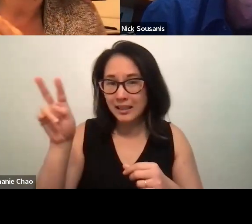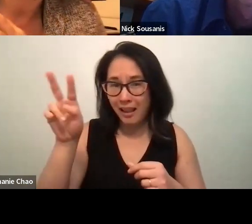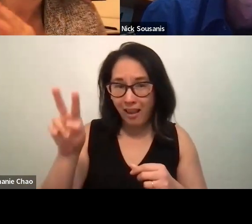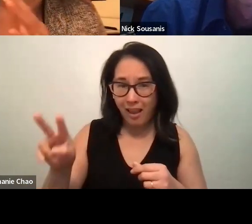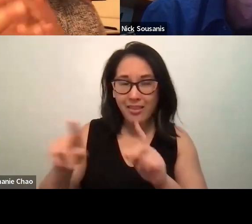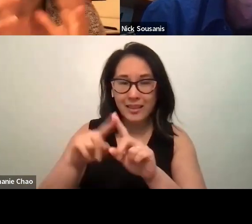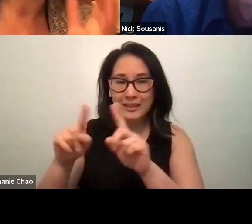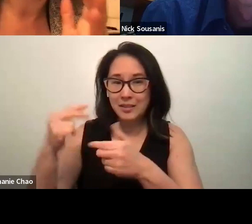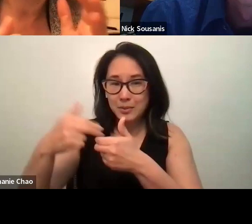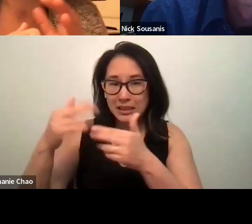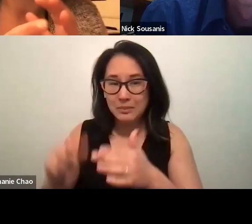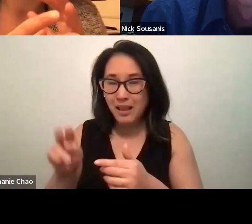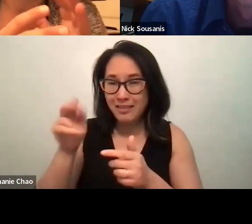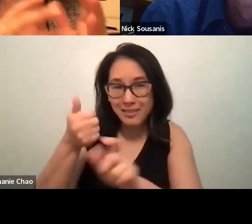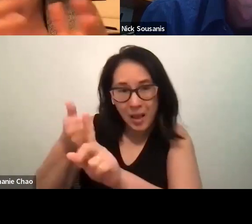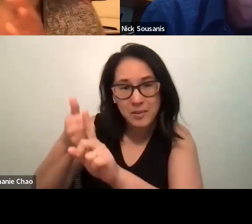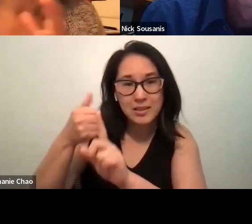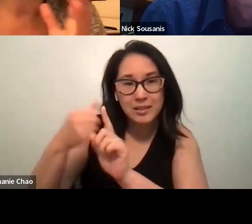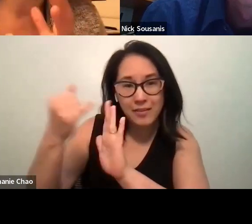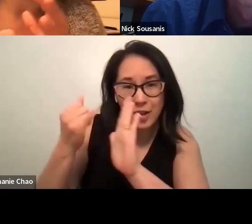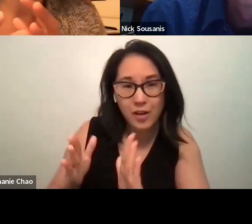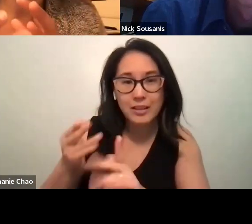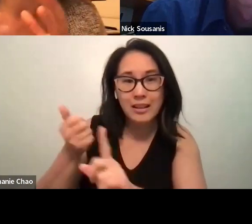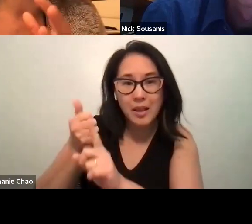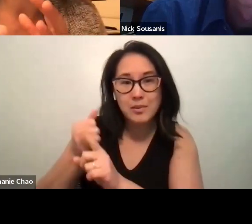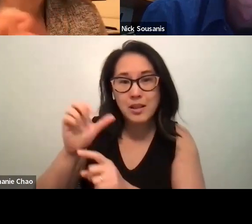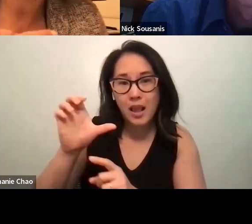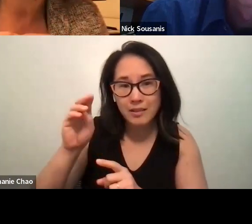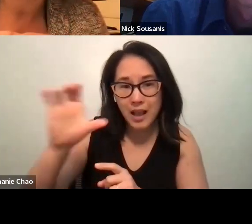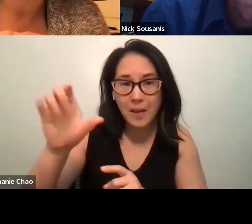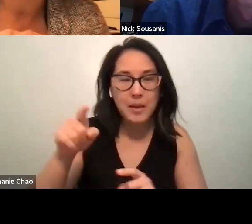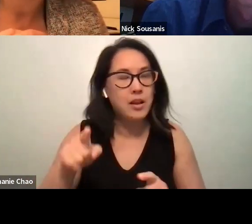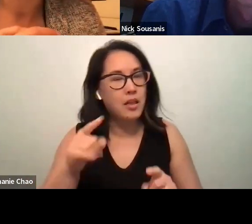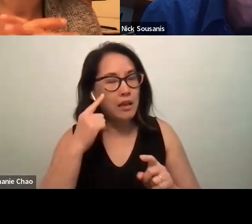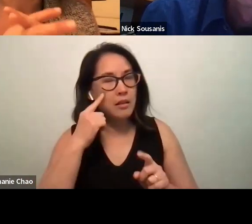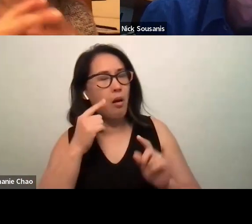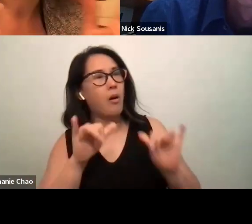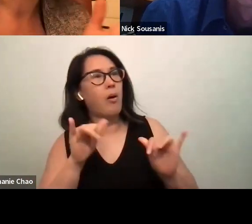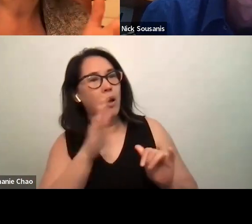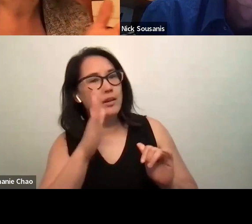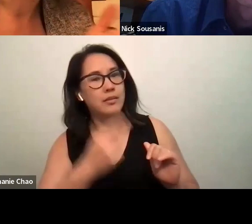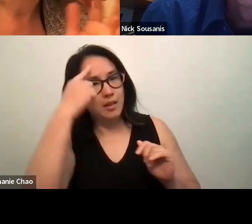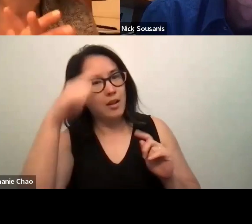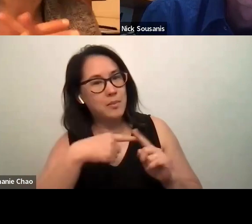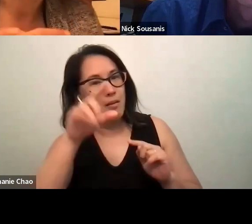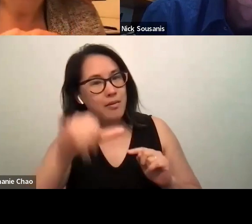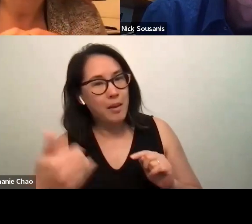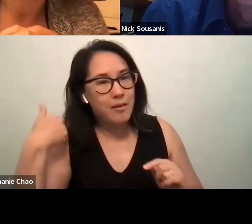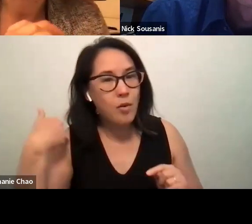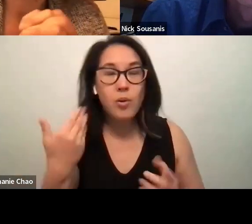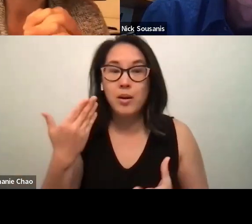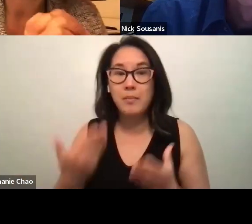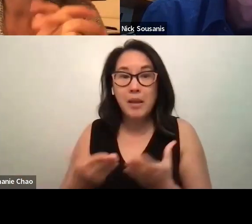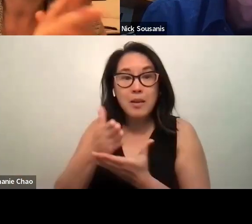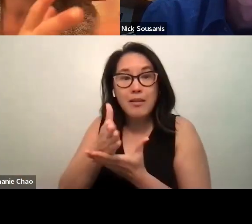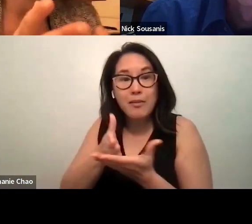from comics, lots of artists saying that they've never thought about this possibility before, maybe even a few in the